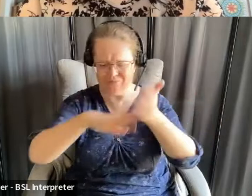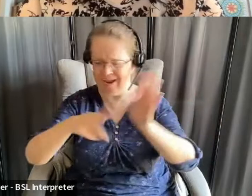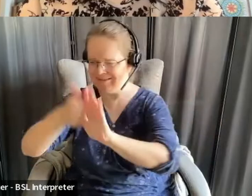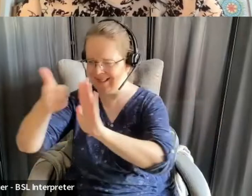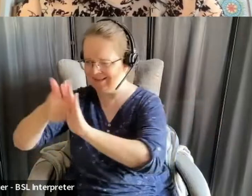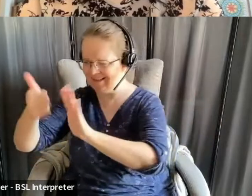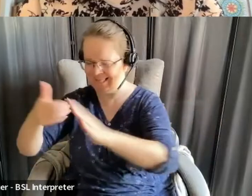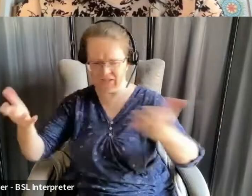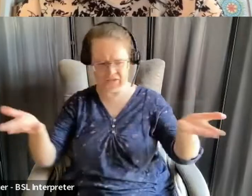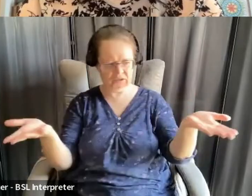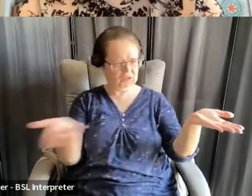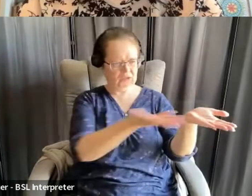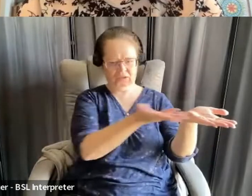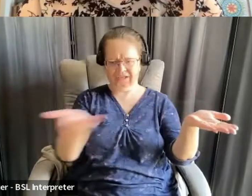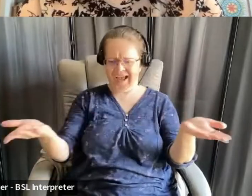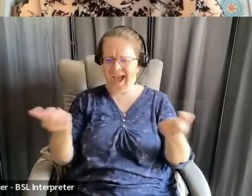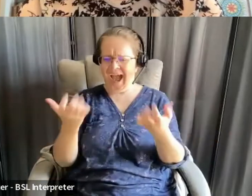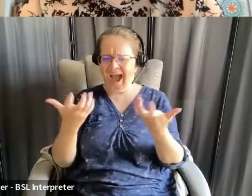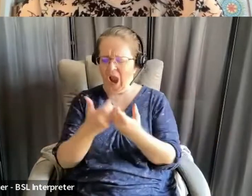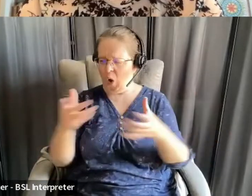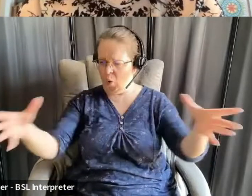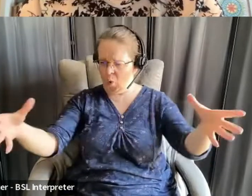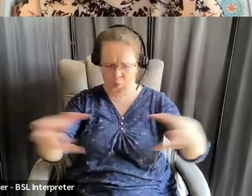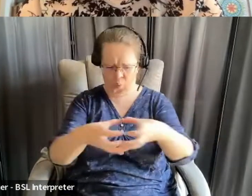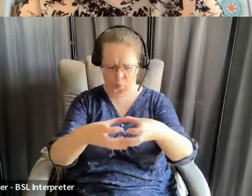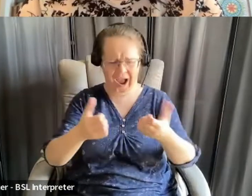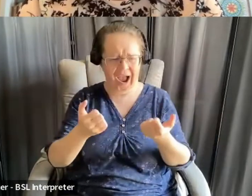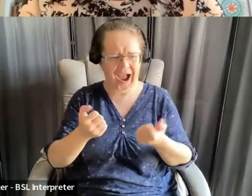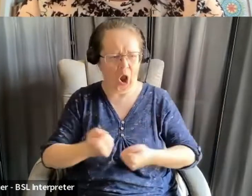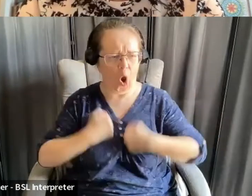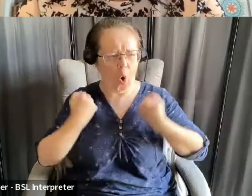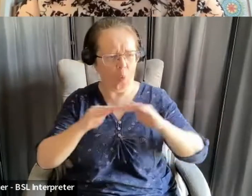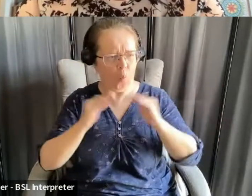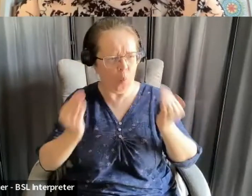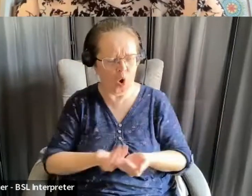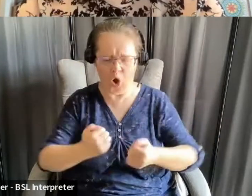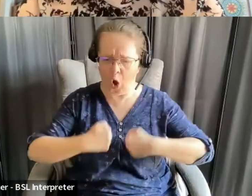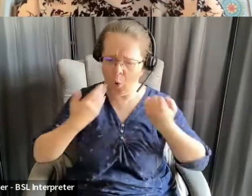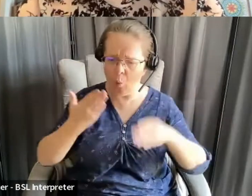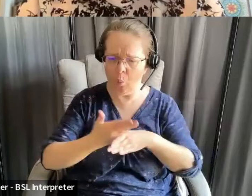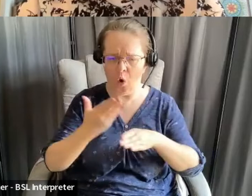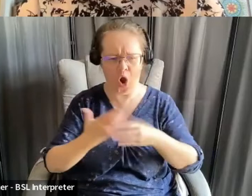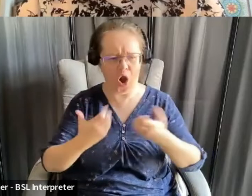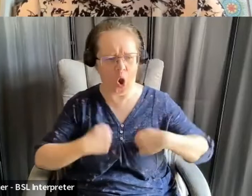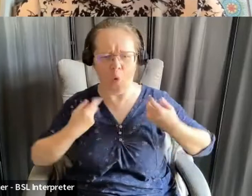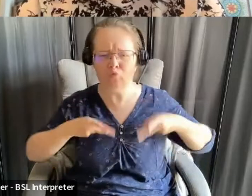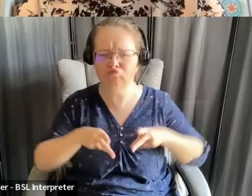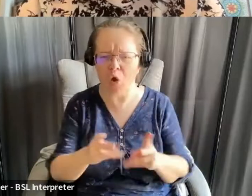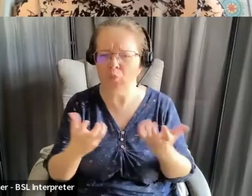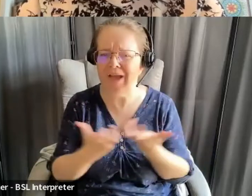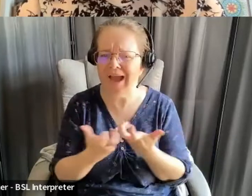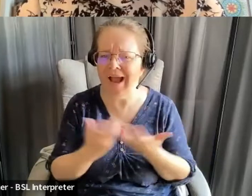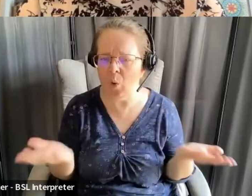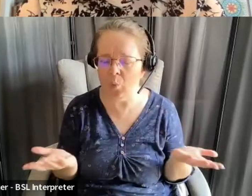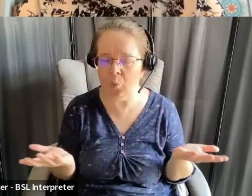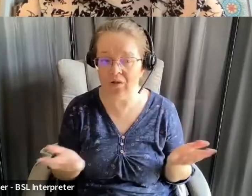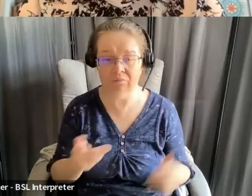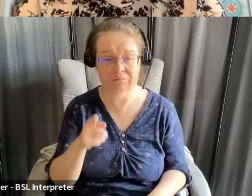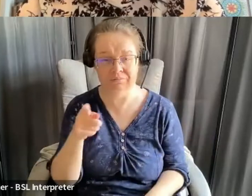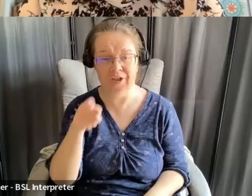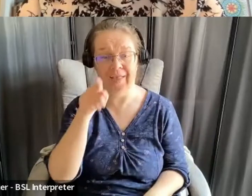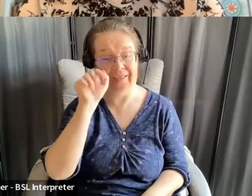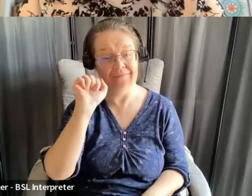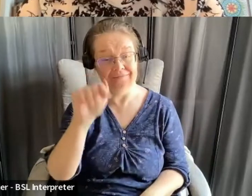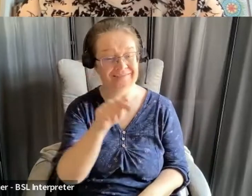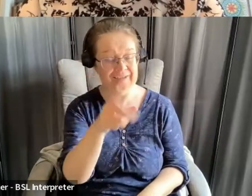for me on my terms? How can I create my own rule book, my own world of work? And so that's the pattern here.